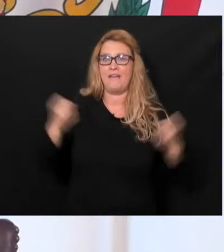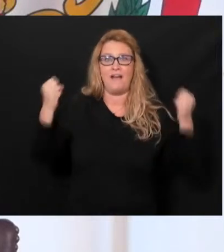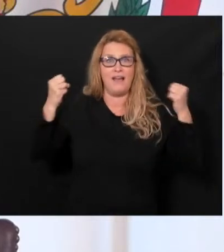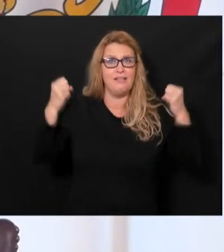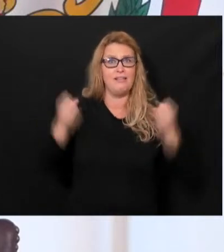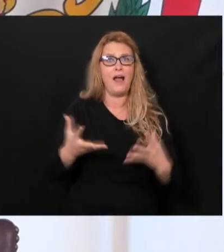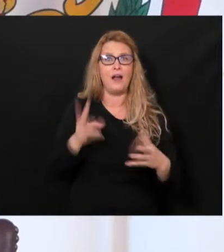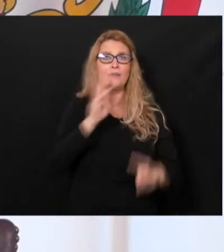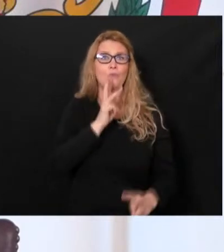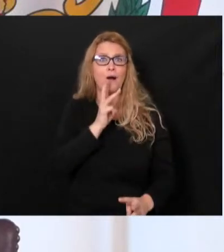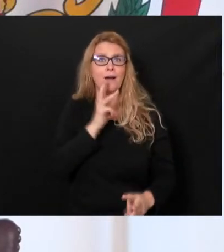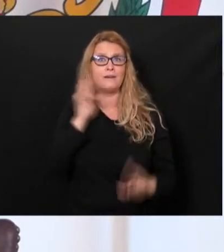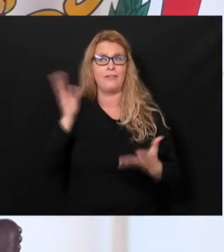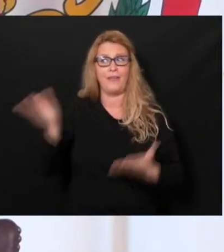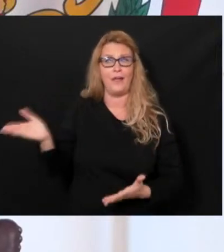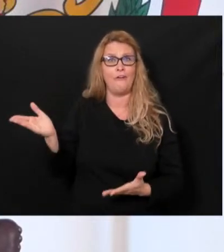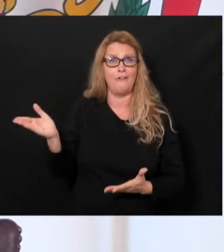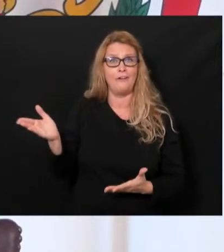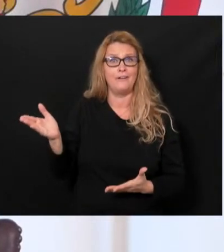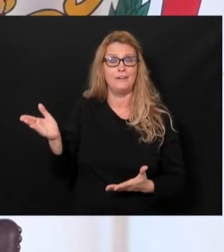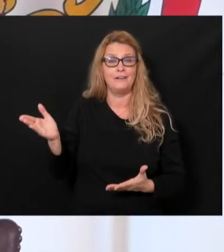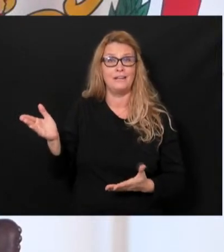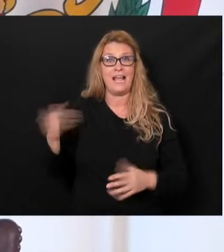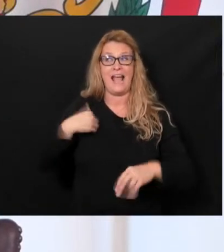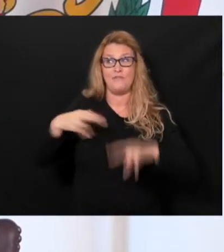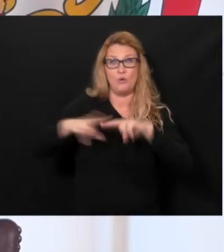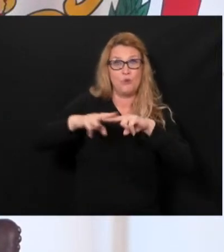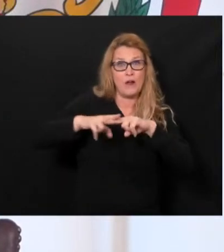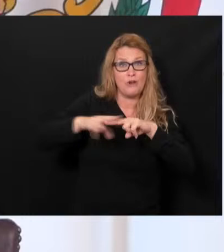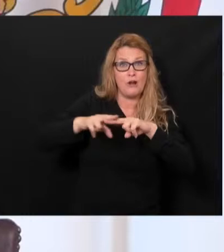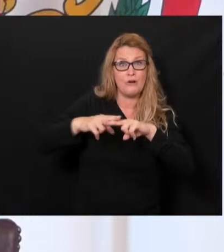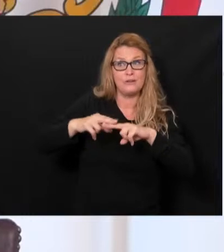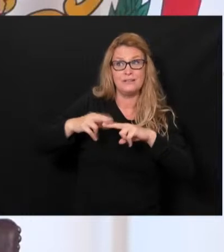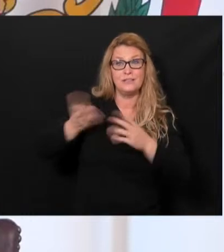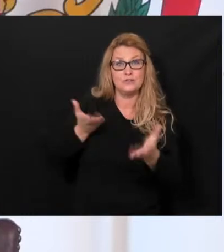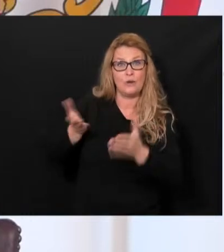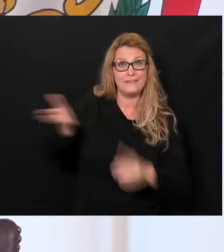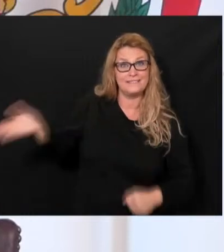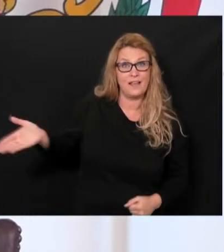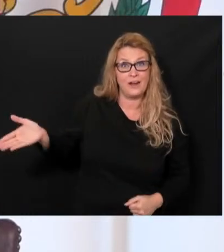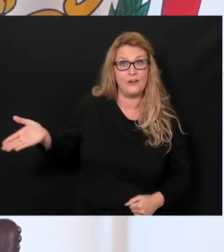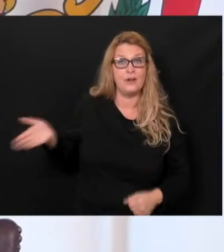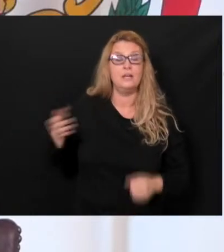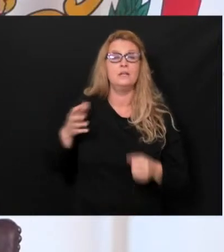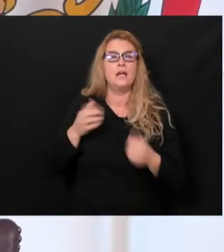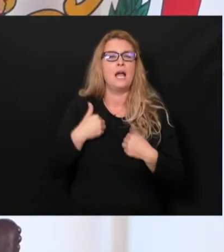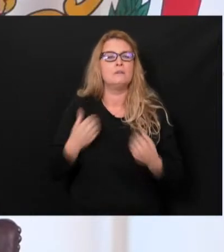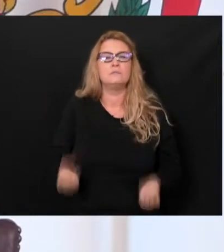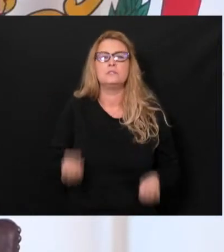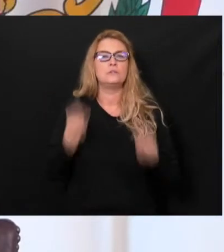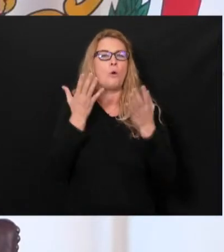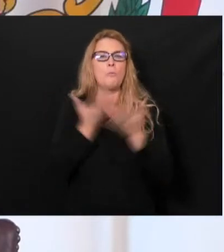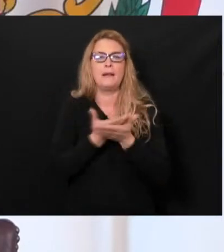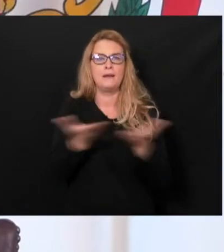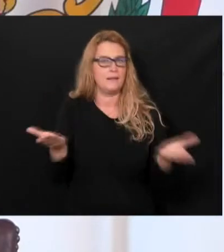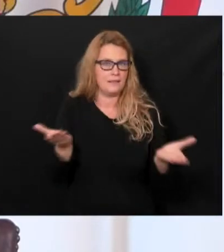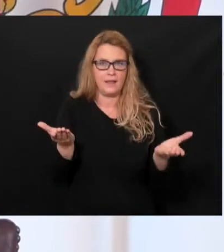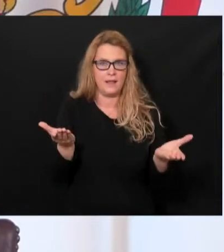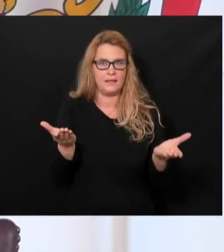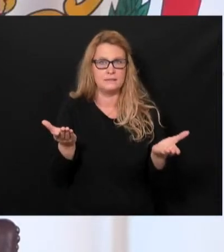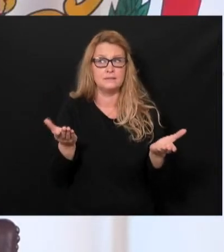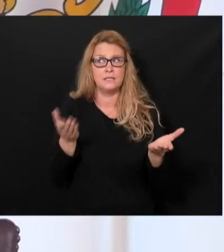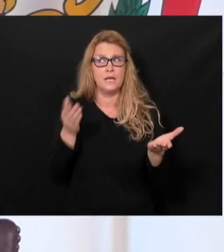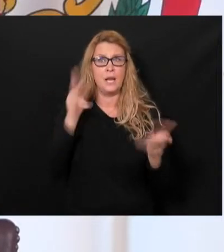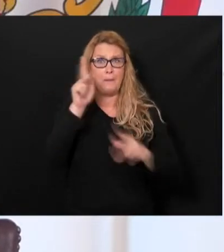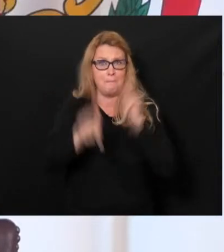water. You've got absolute rail service. You have got so many things that are there that would drive